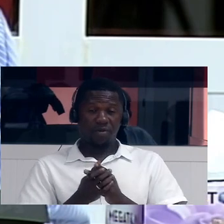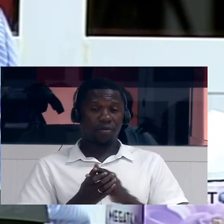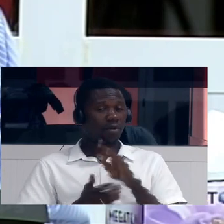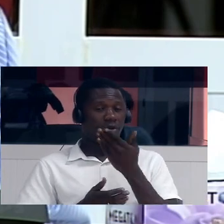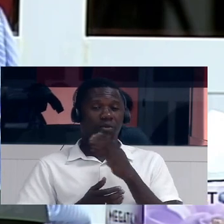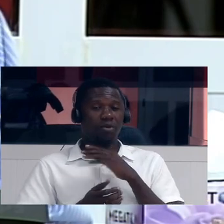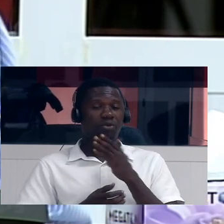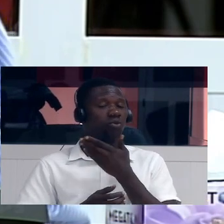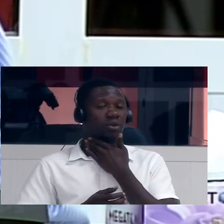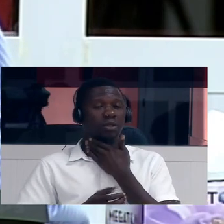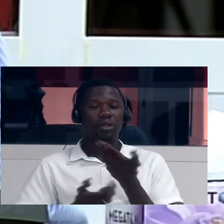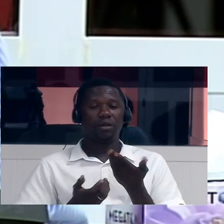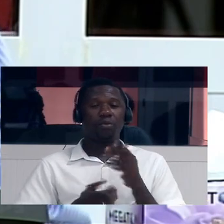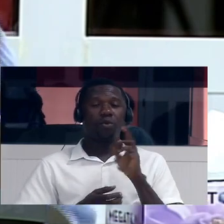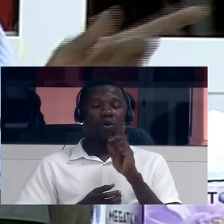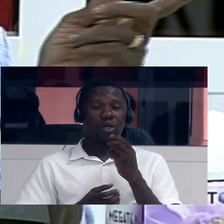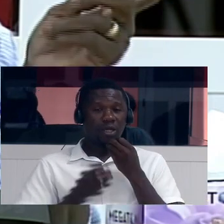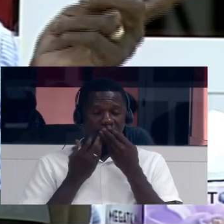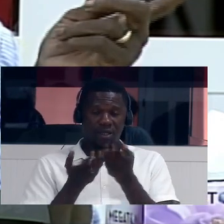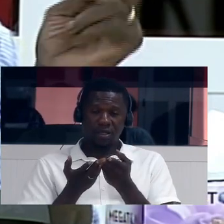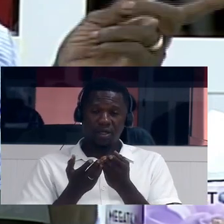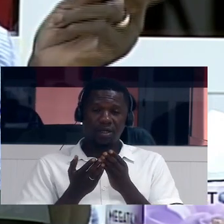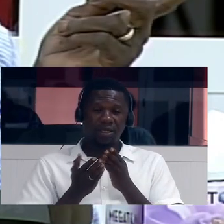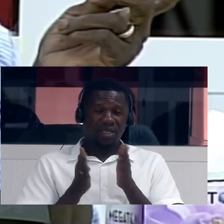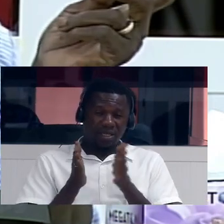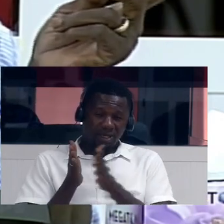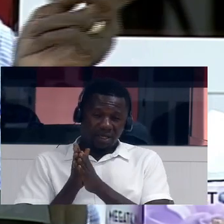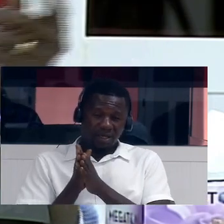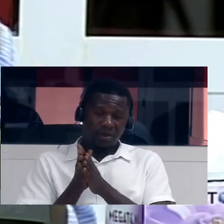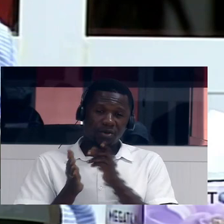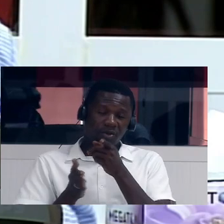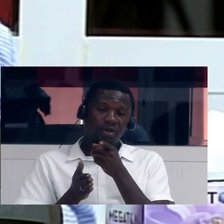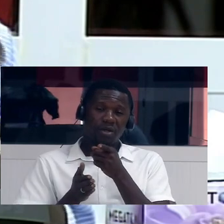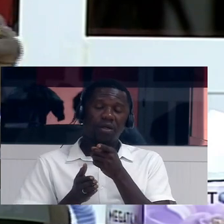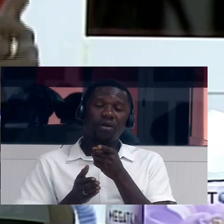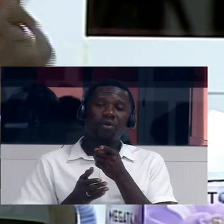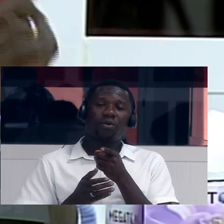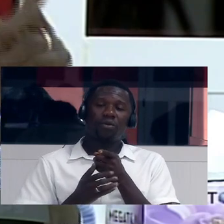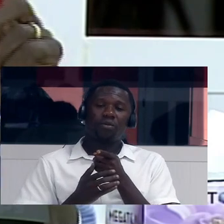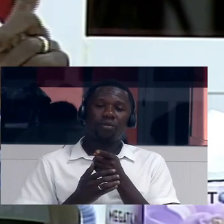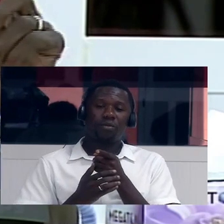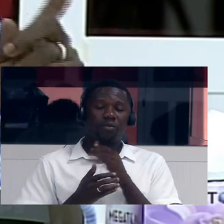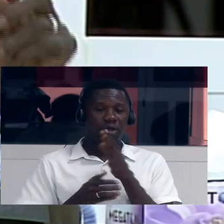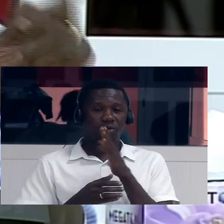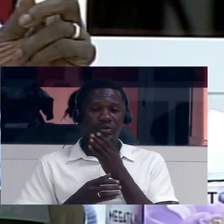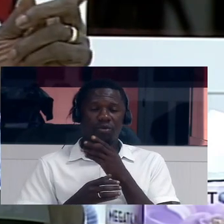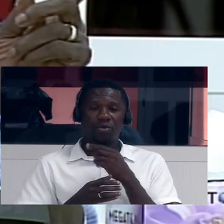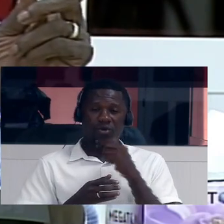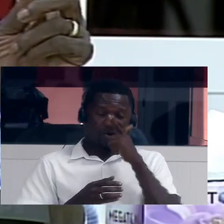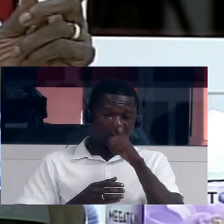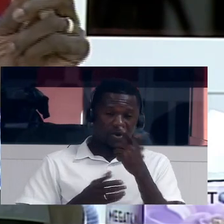too easy. But what I can say nearest to that was, by some stroke of